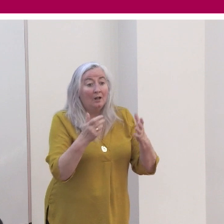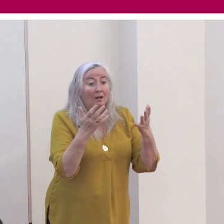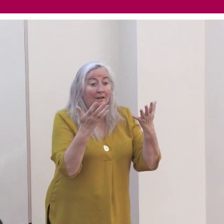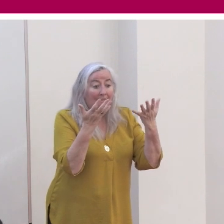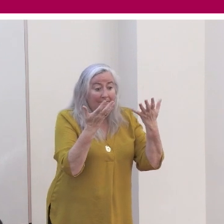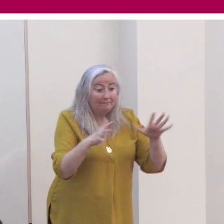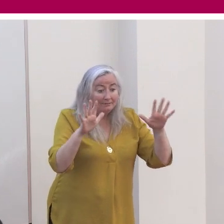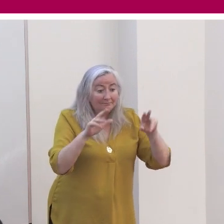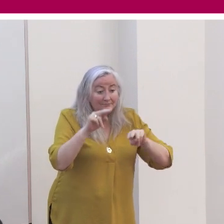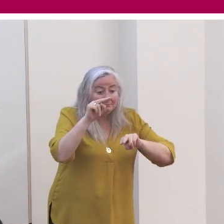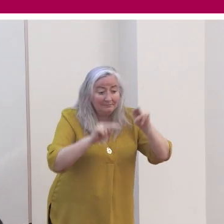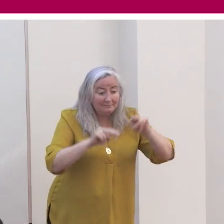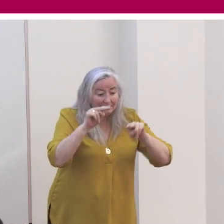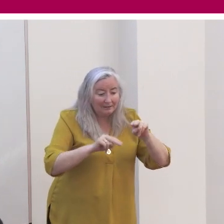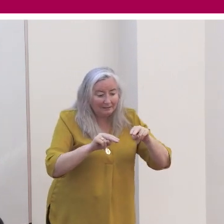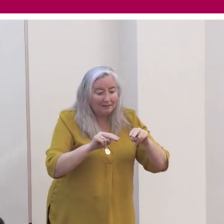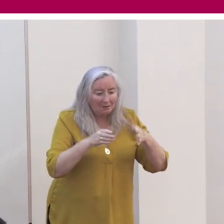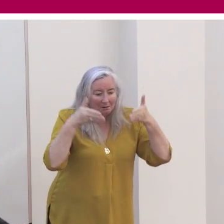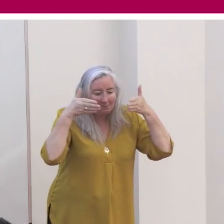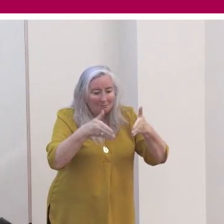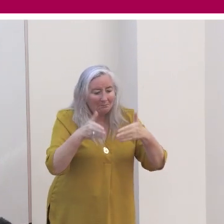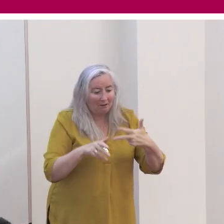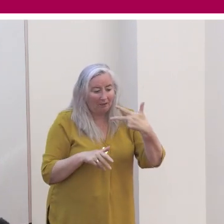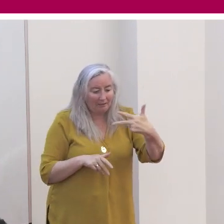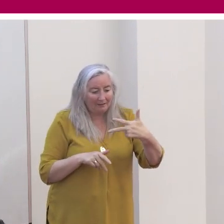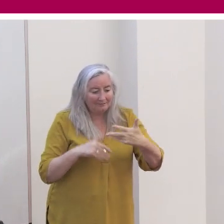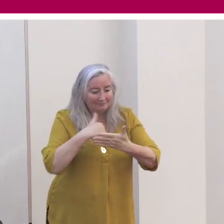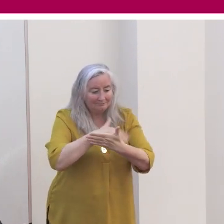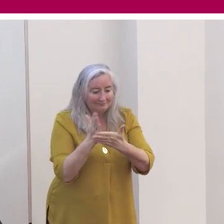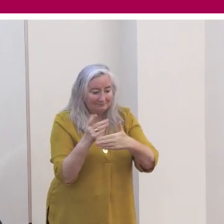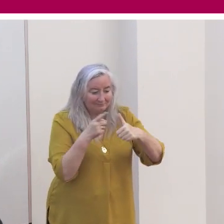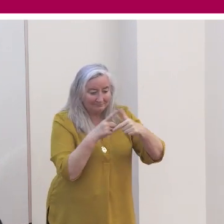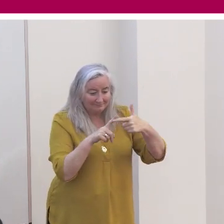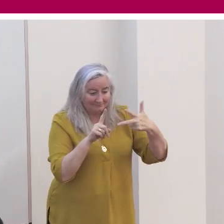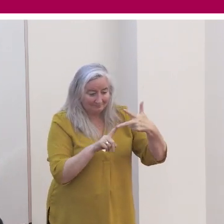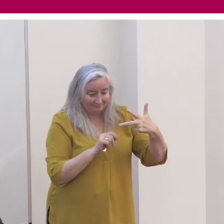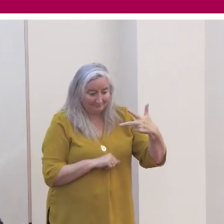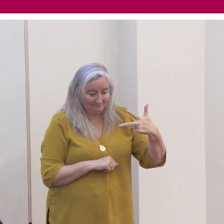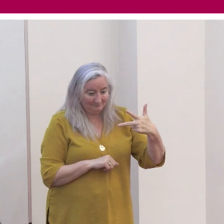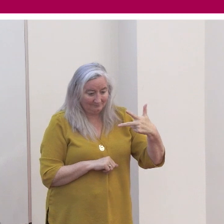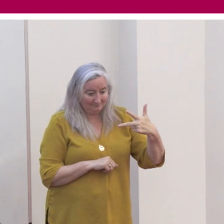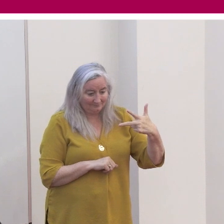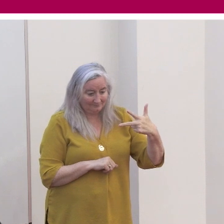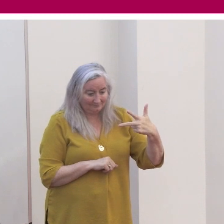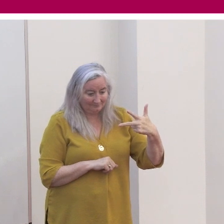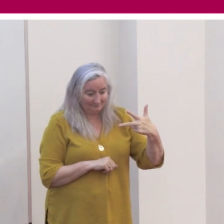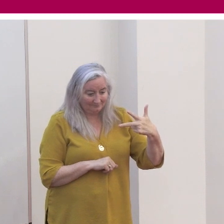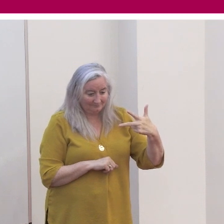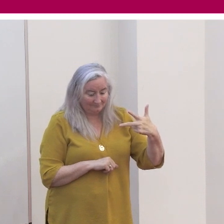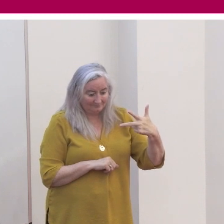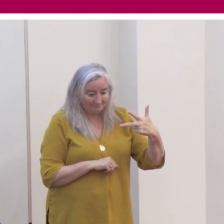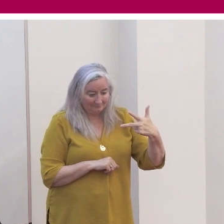the woman who was a victim of violence, which of course it is very, very important. But